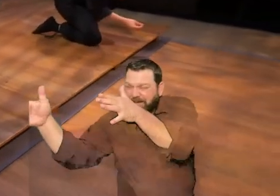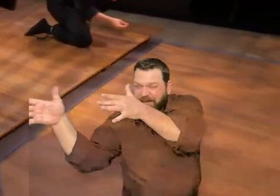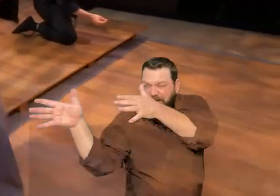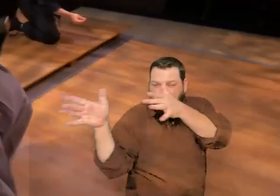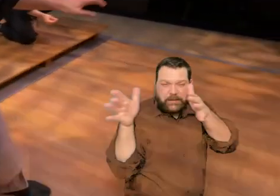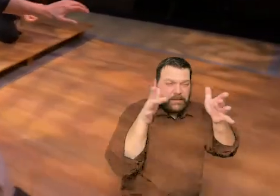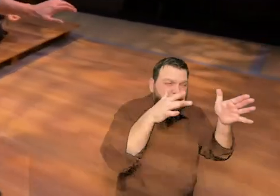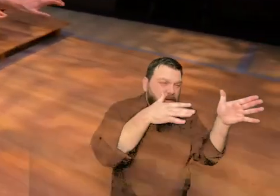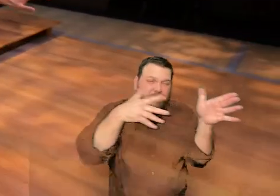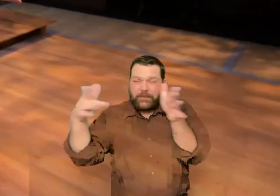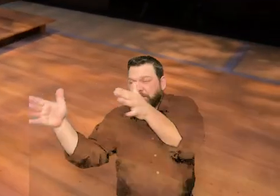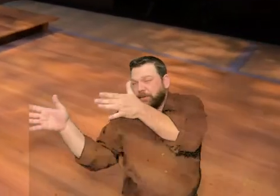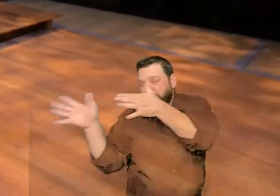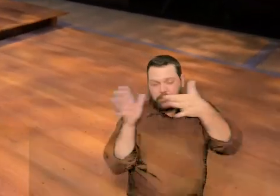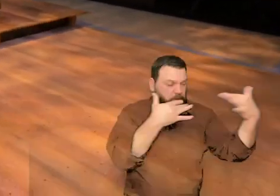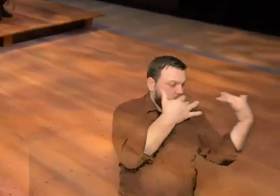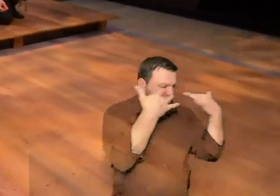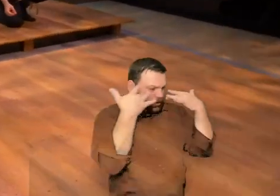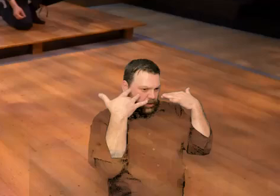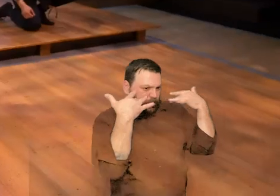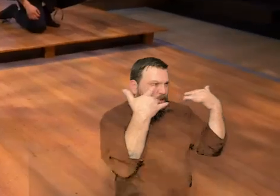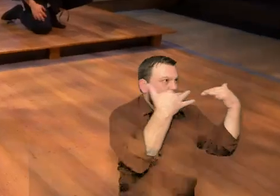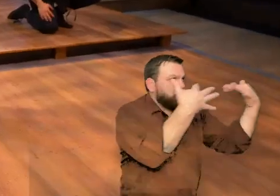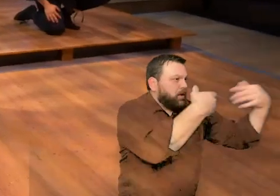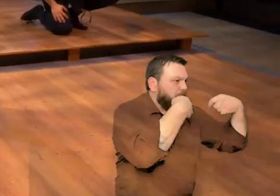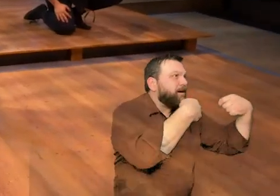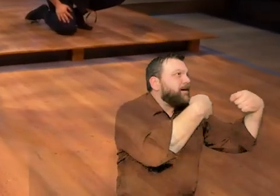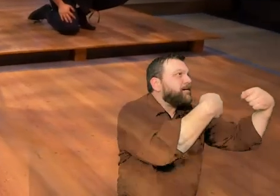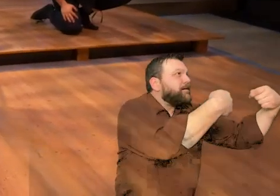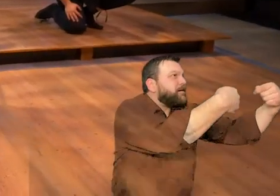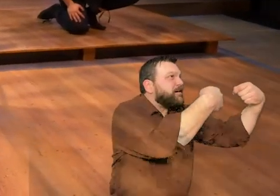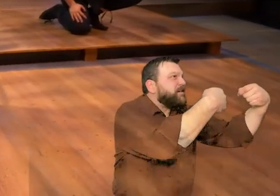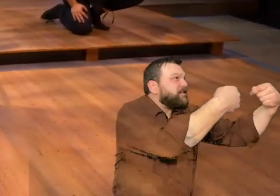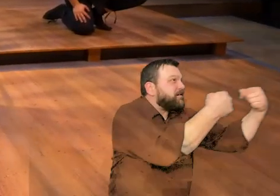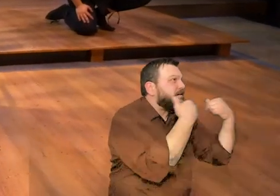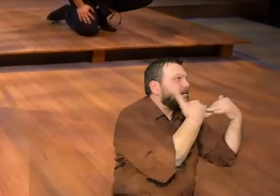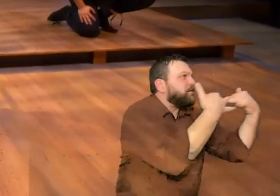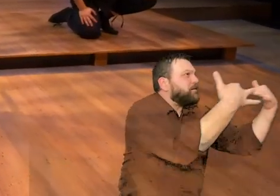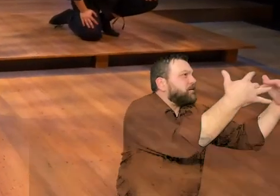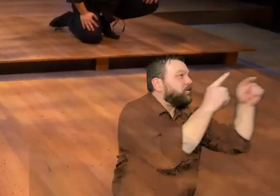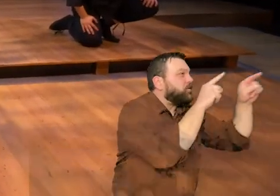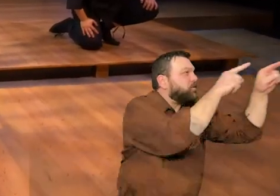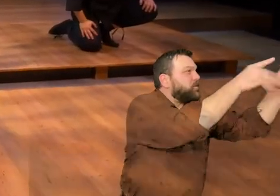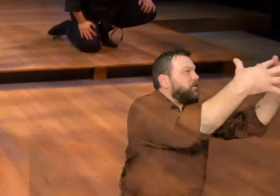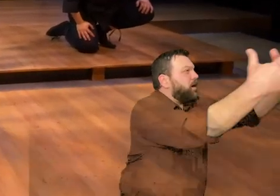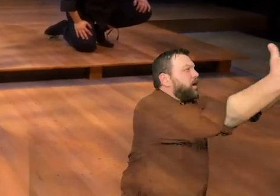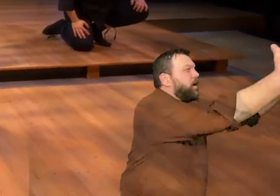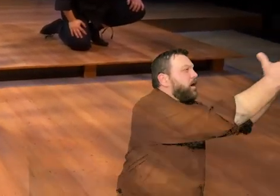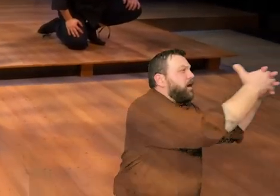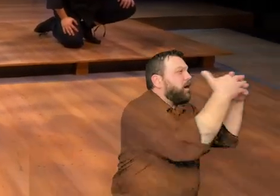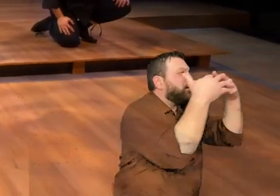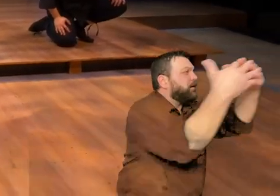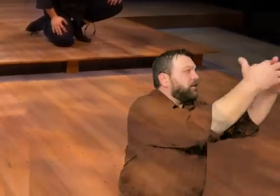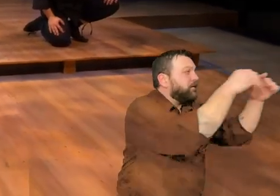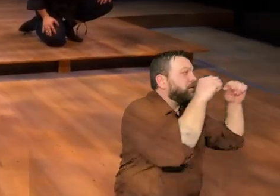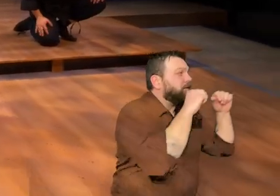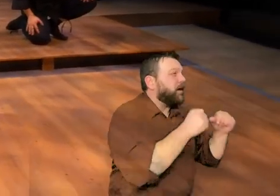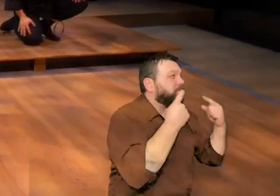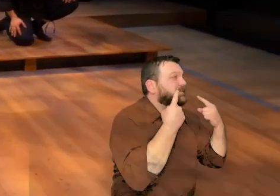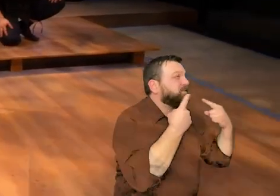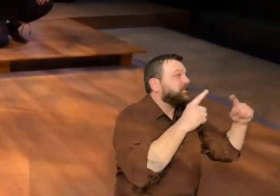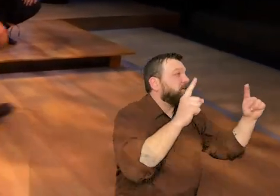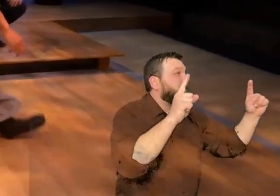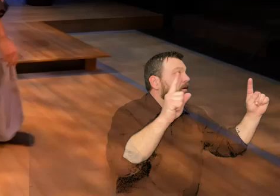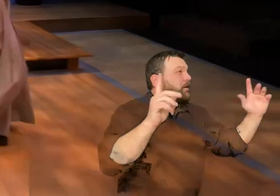Wind, murmuring, is she murmuring for me through her field of